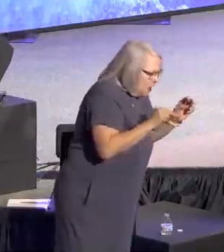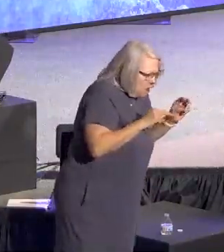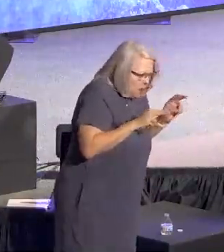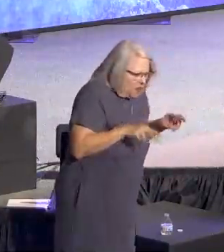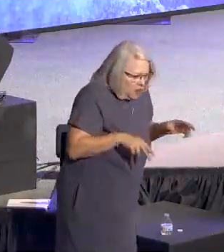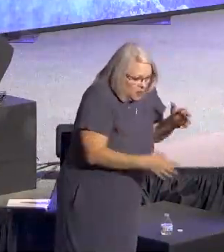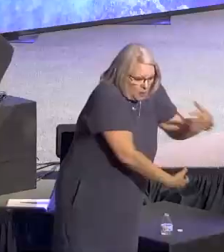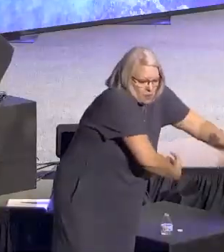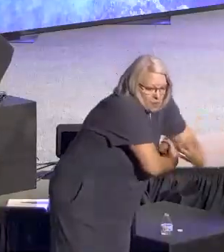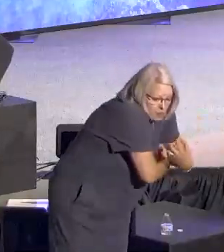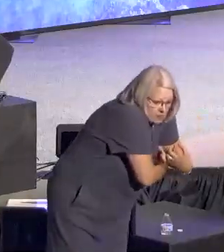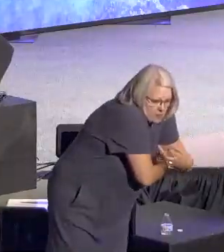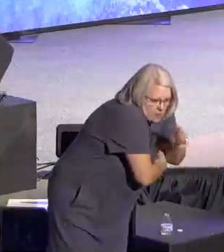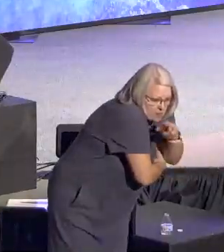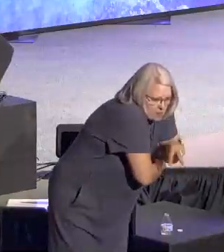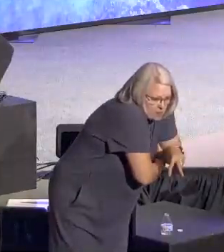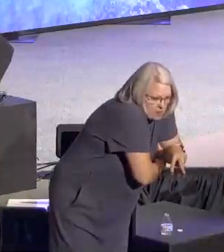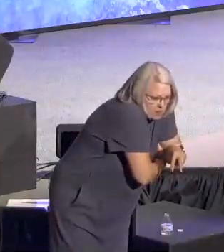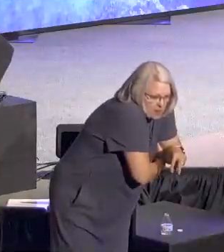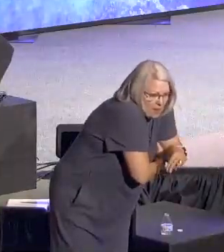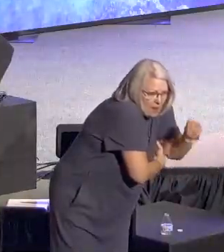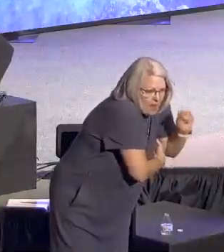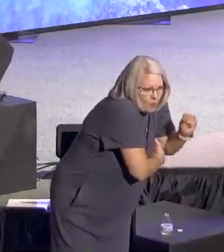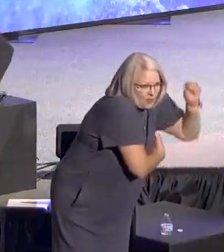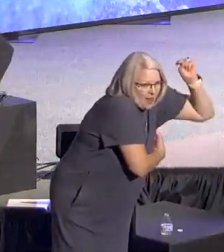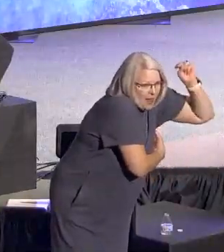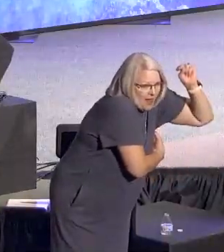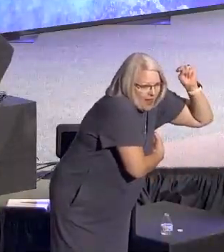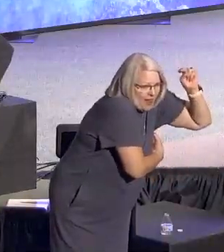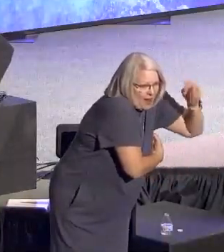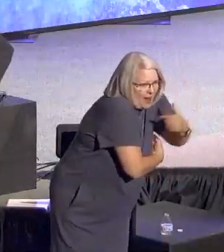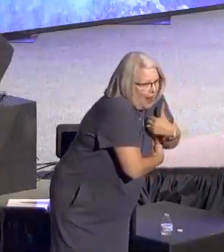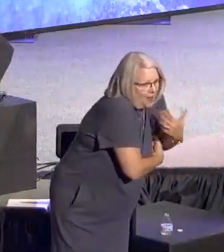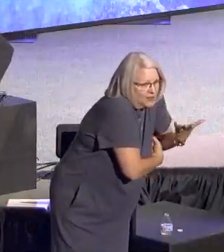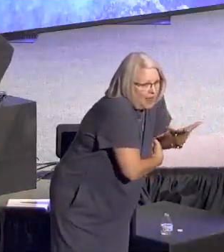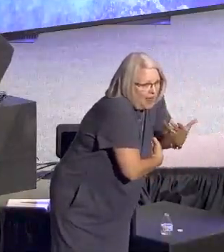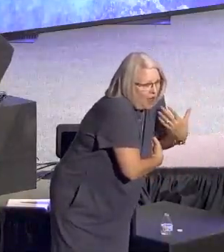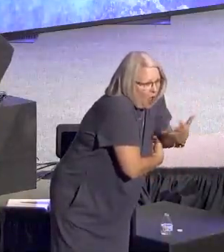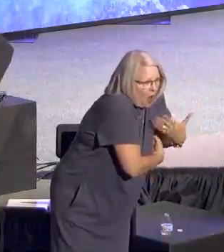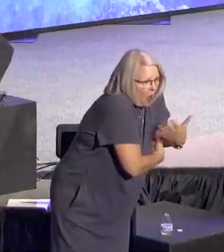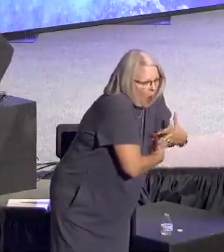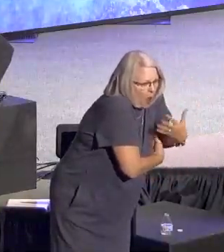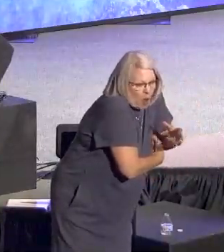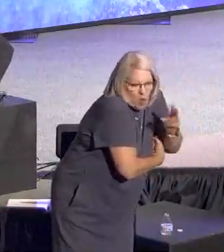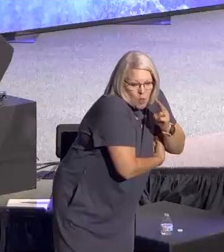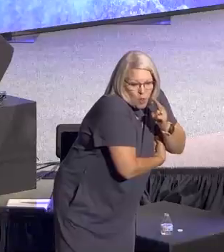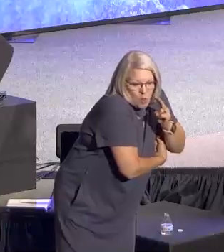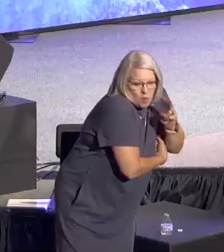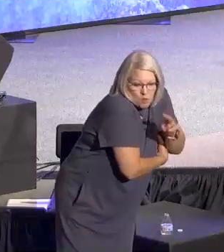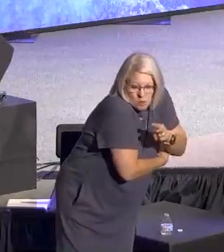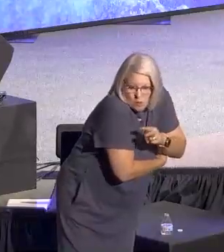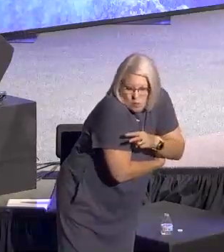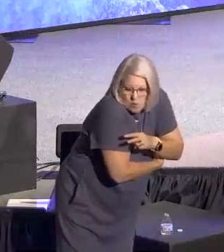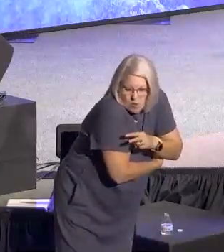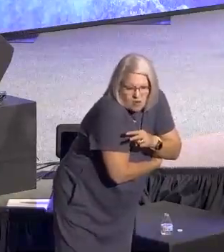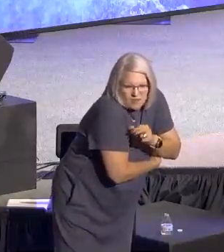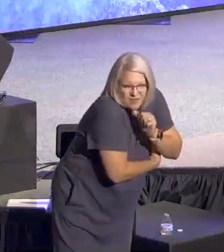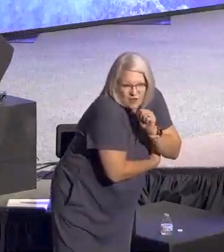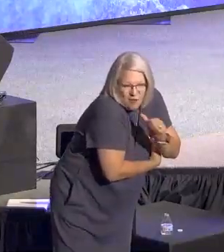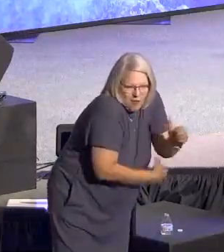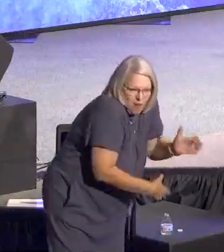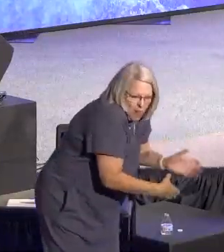lot higher than what you thought. And I'm like, I had second thoughts. There was no coming down. You could not shimmy back